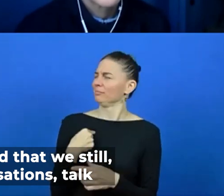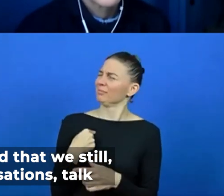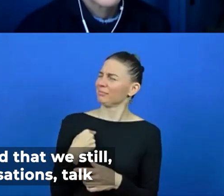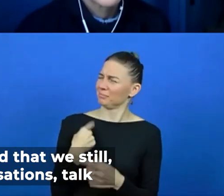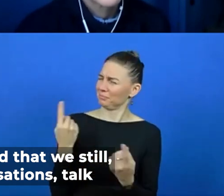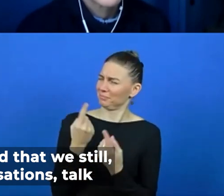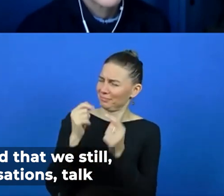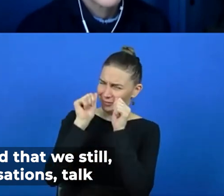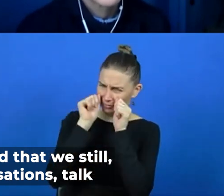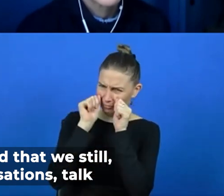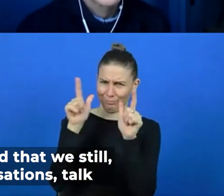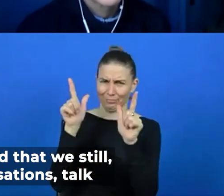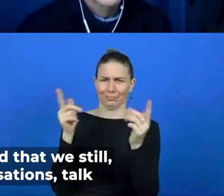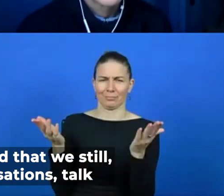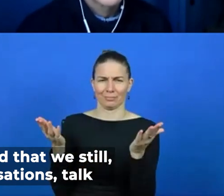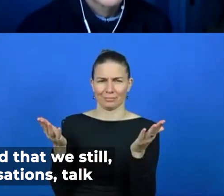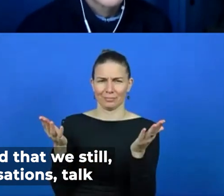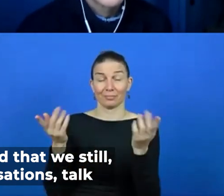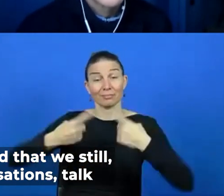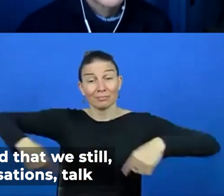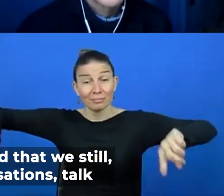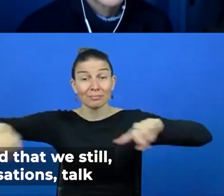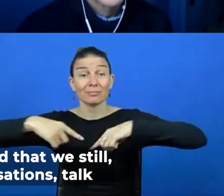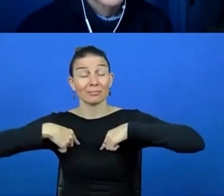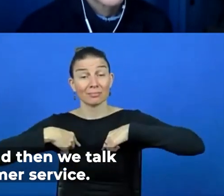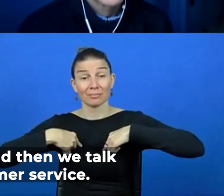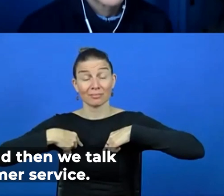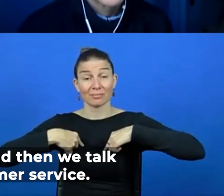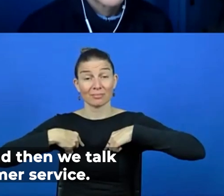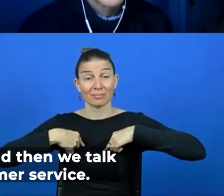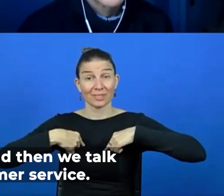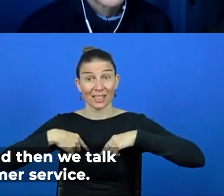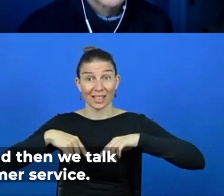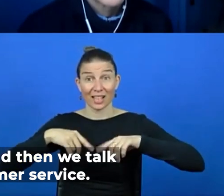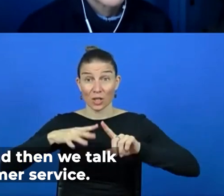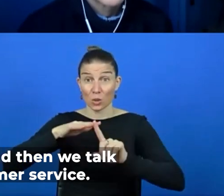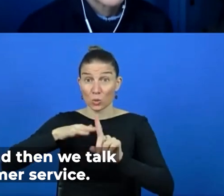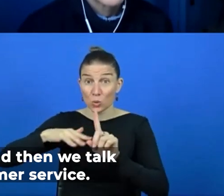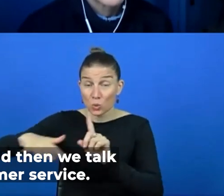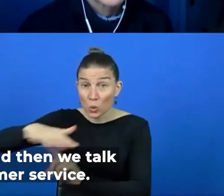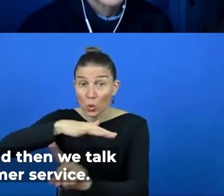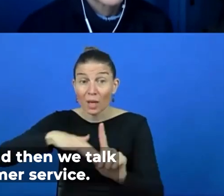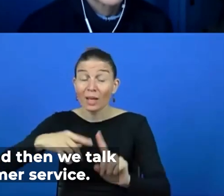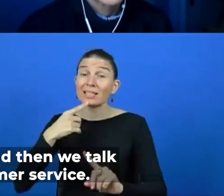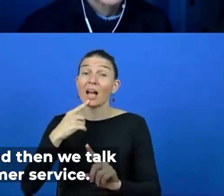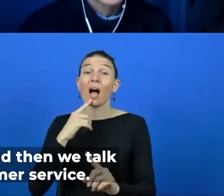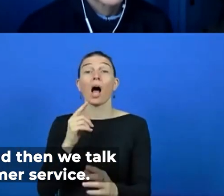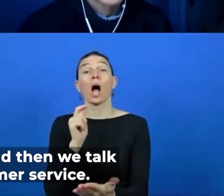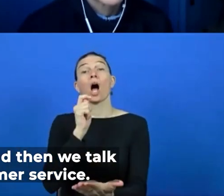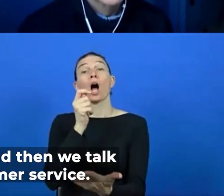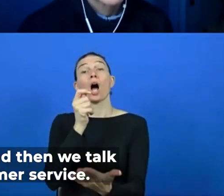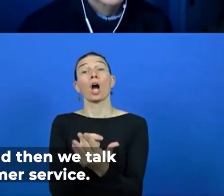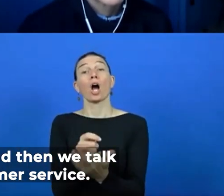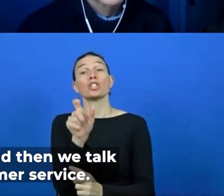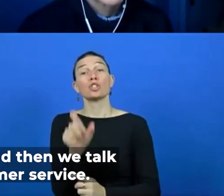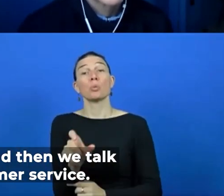that we still, as a society and organizations, talk about customer service, and then we talk